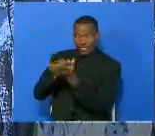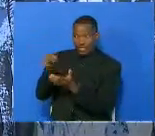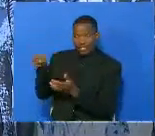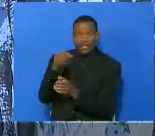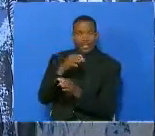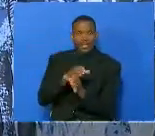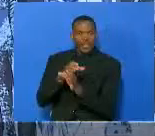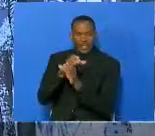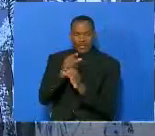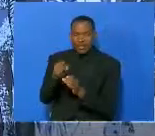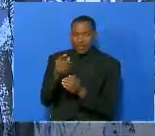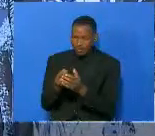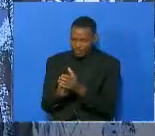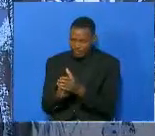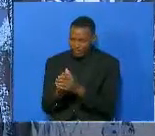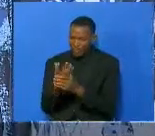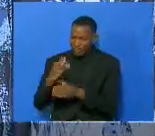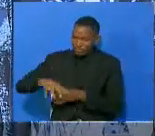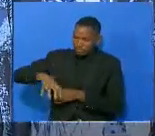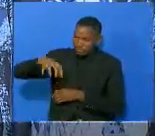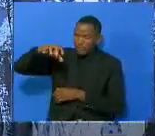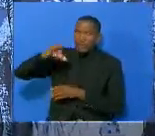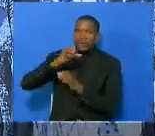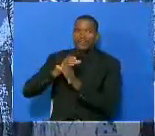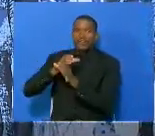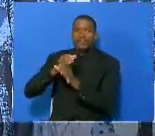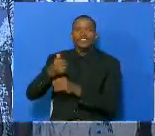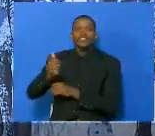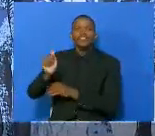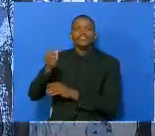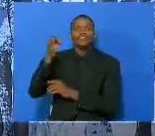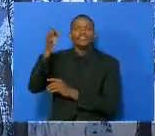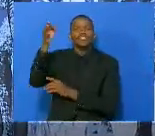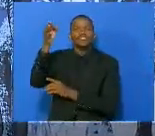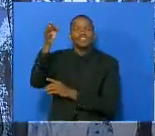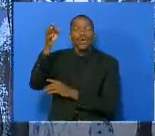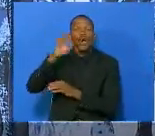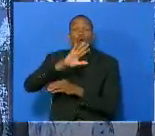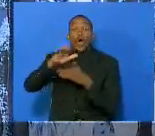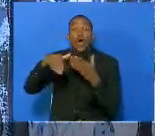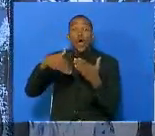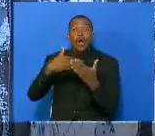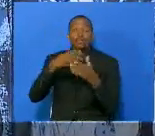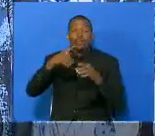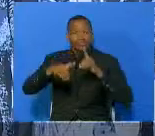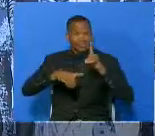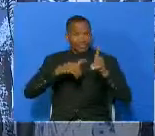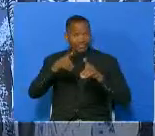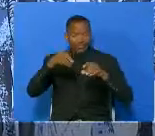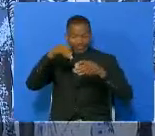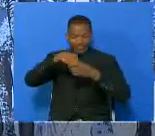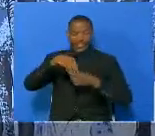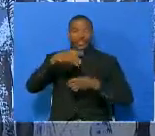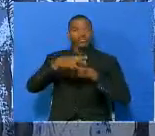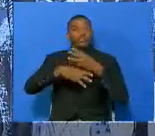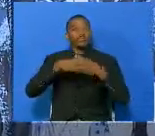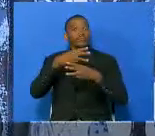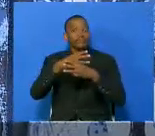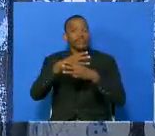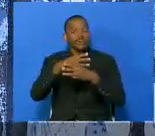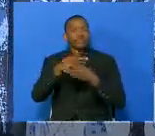bana ba gole ba itlhokomele ka moso mongwe le mongwe mo lehatsheng le ga e se gore